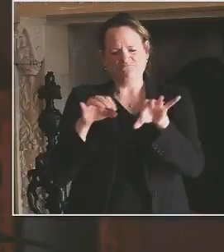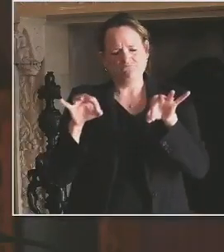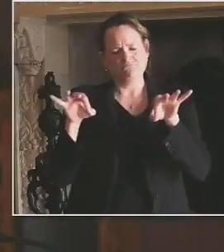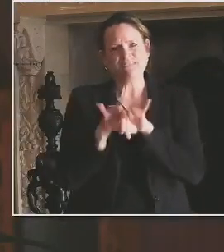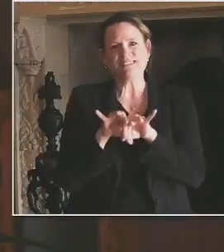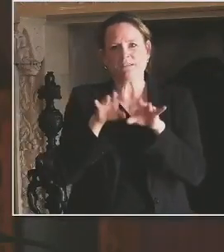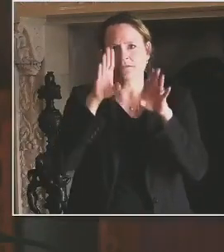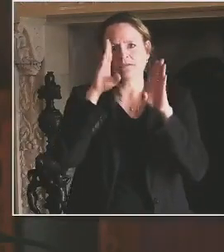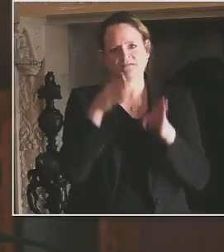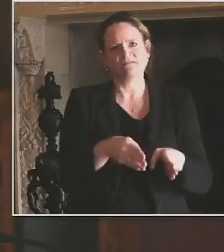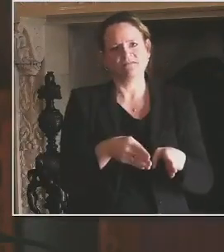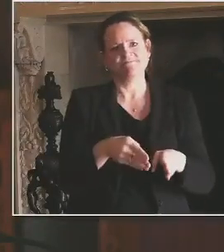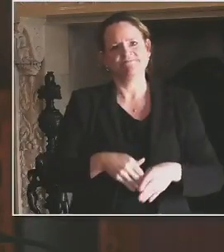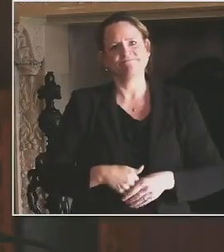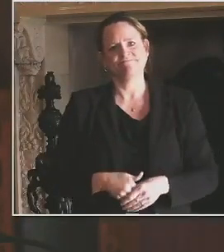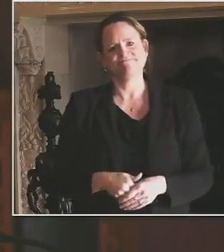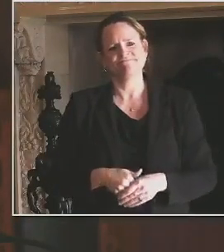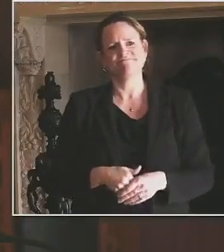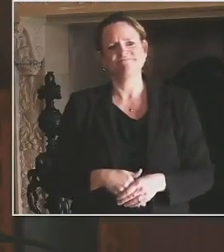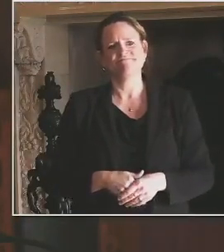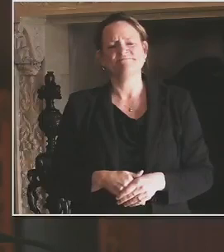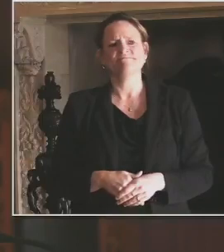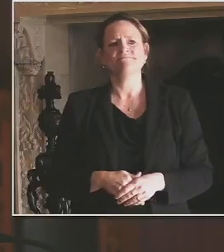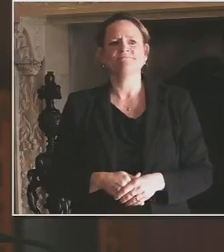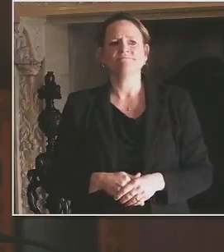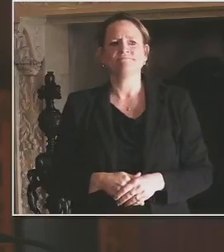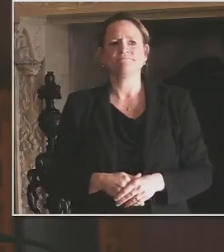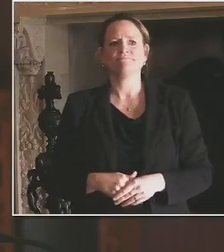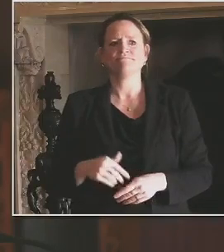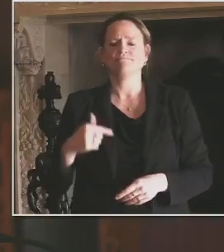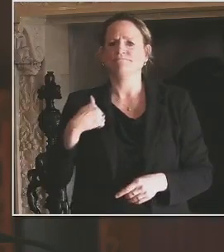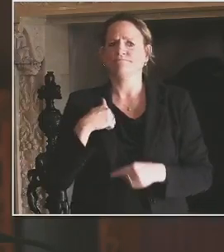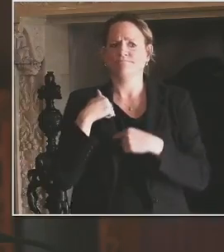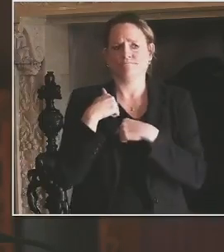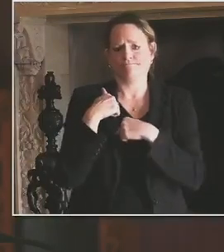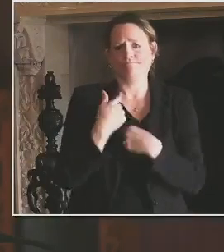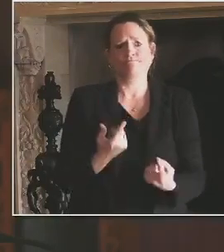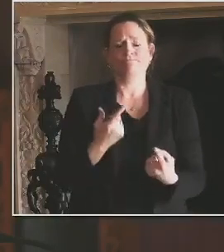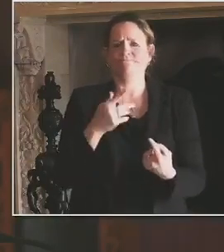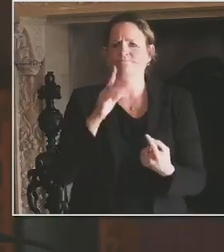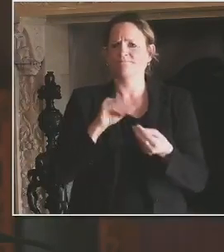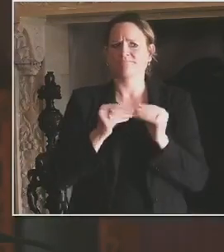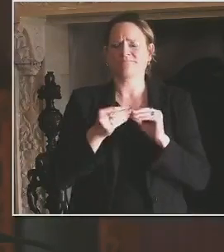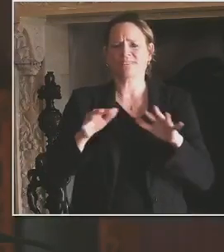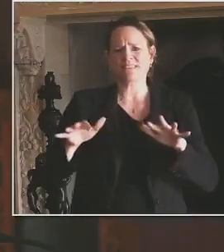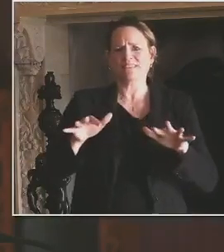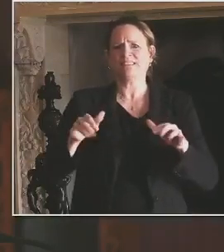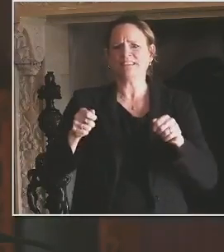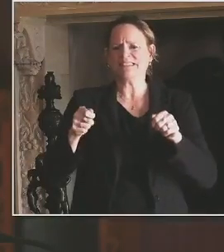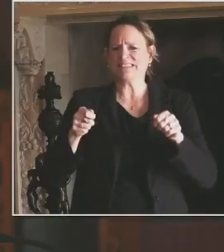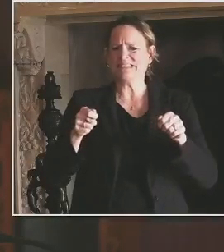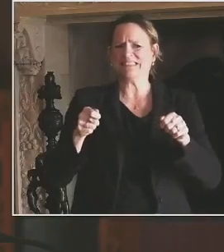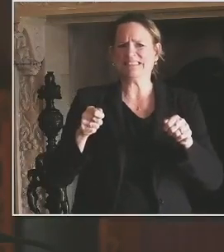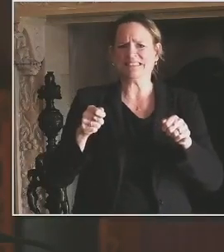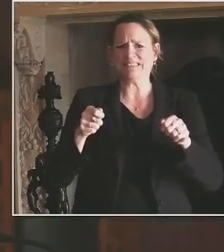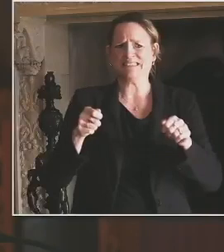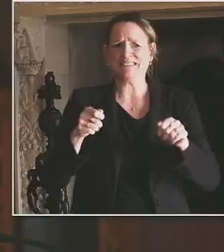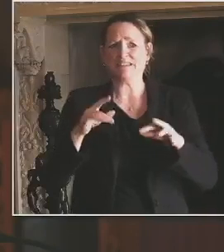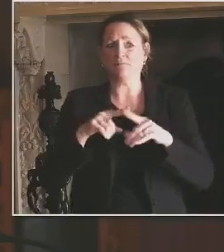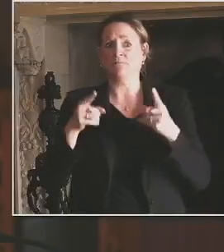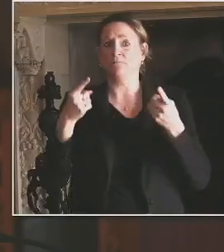been lucky in Wisconsin not to be on the leading edge, and we've had an opportunity to look around the country, whether it was Seattle and New York in the